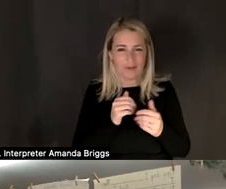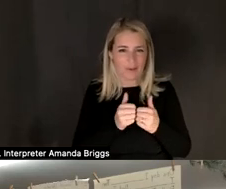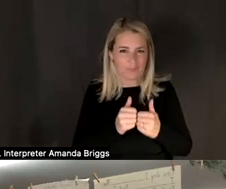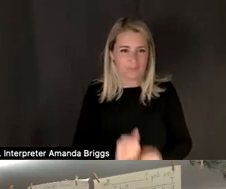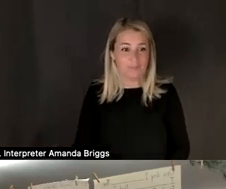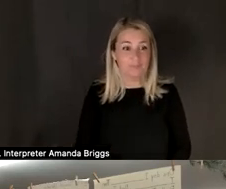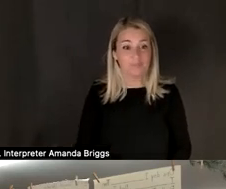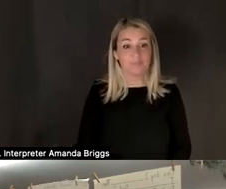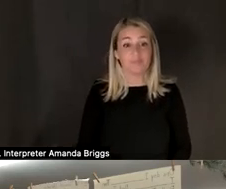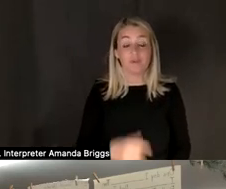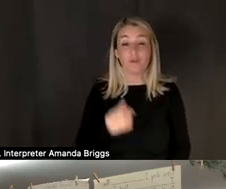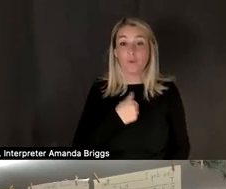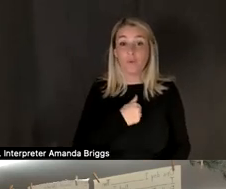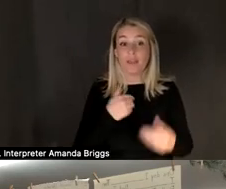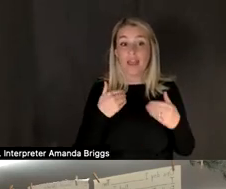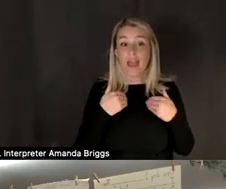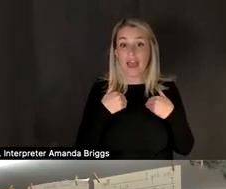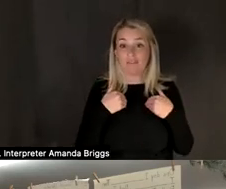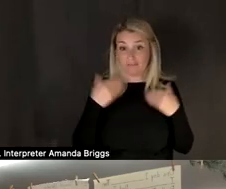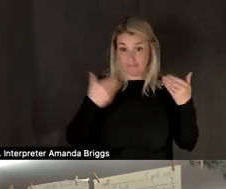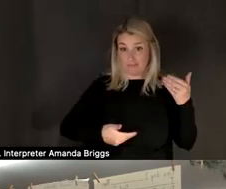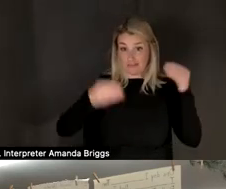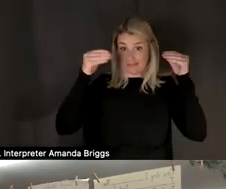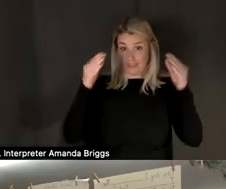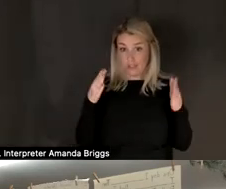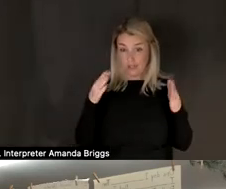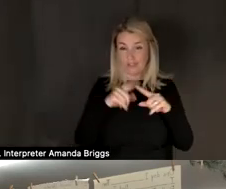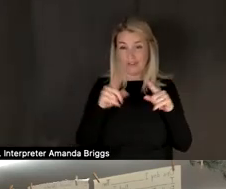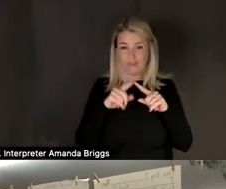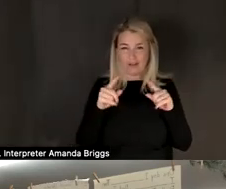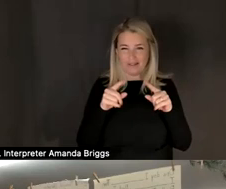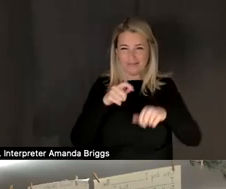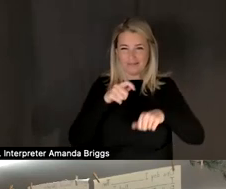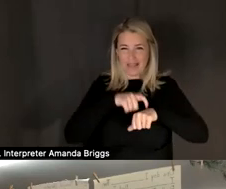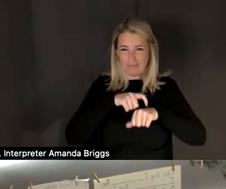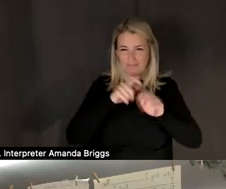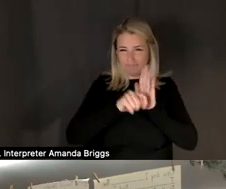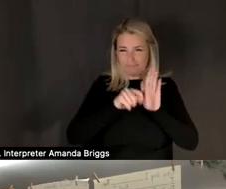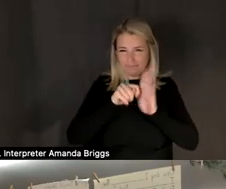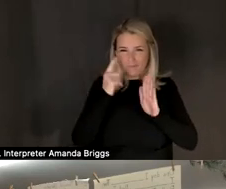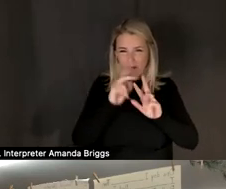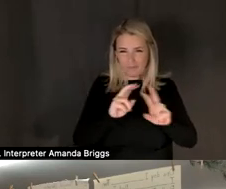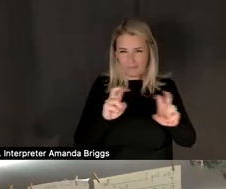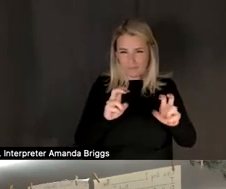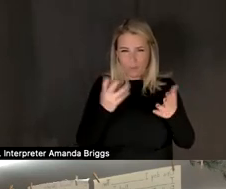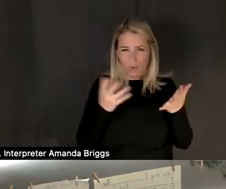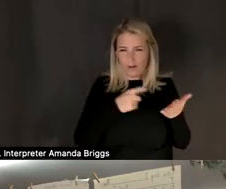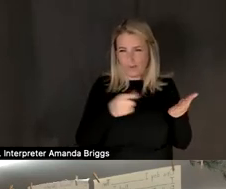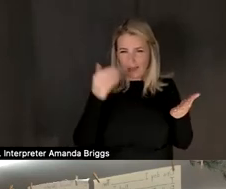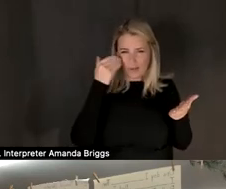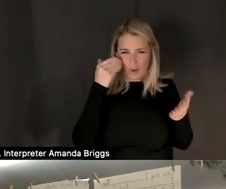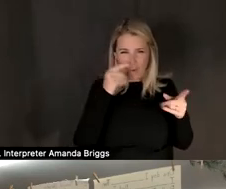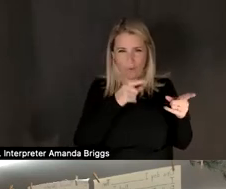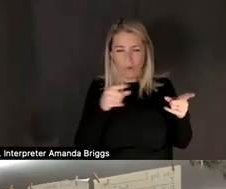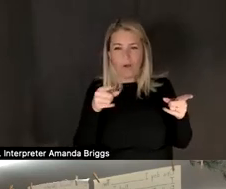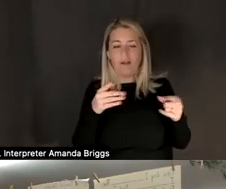have these windows of assessment. What do they know? And we call it a beginning of the year assessment